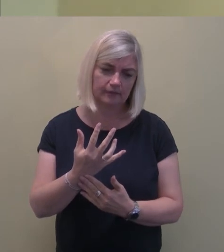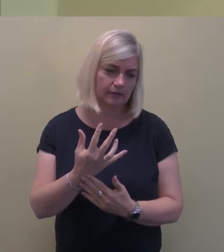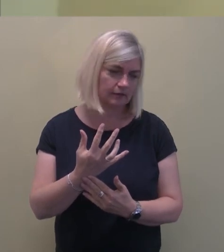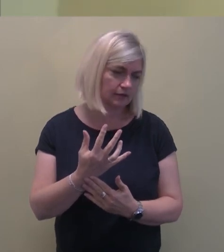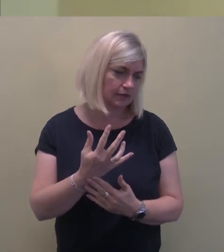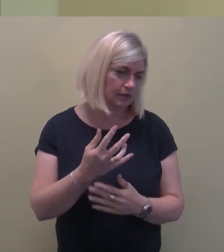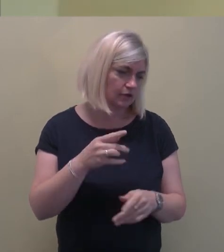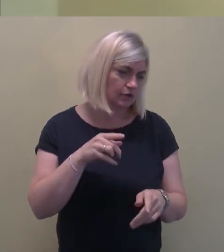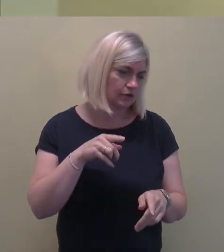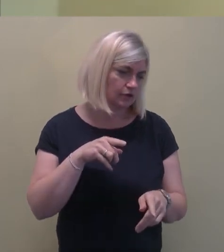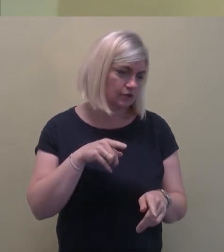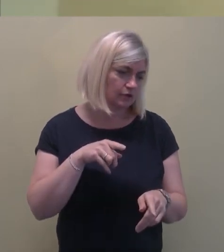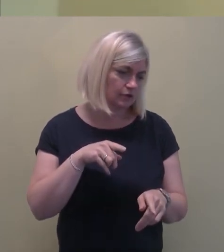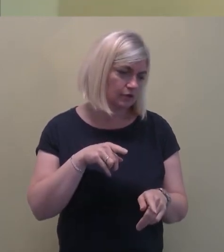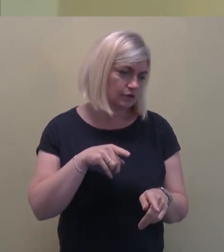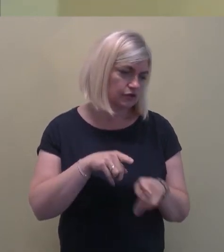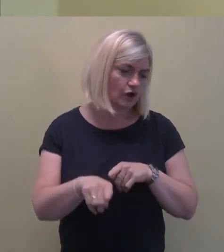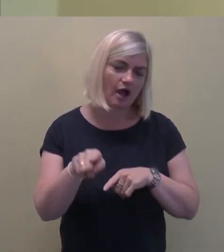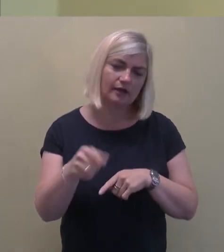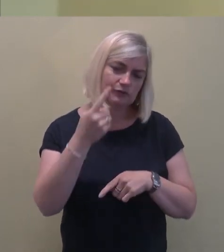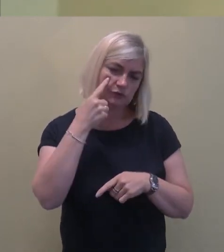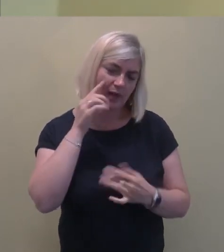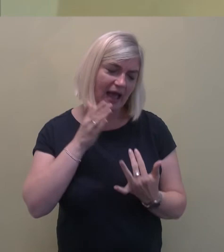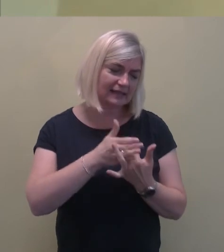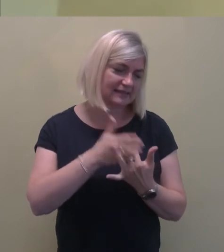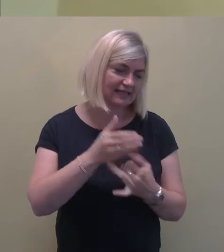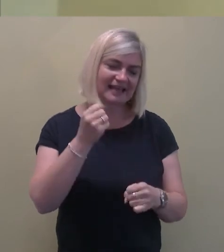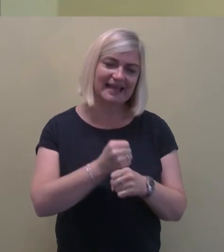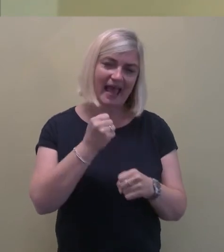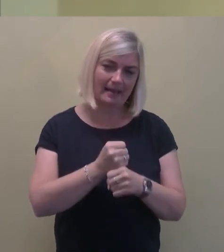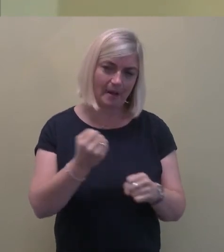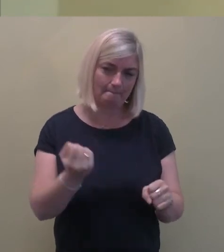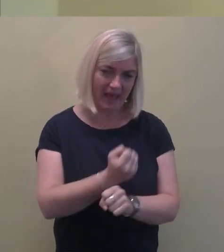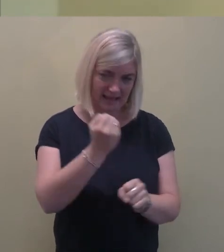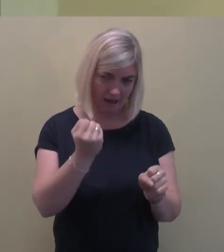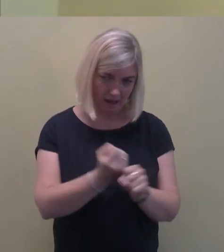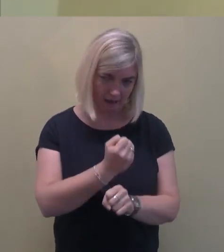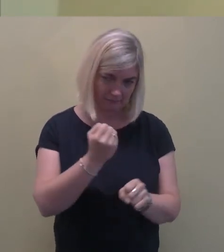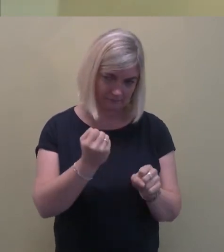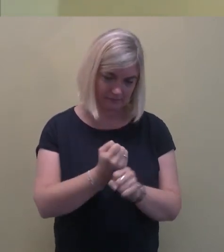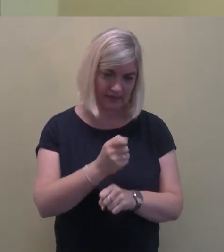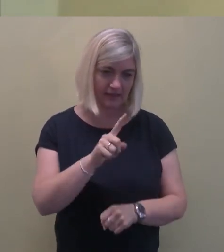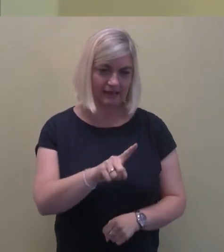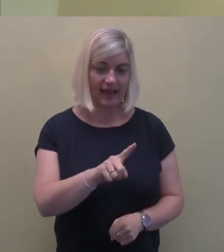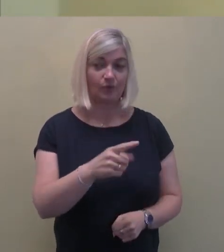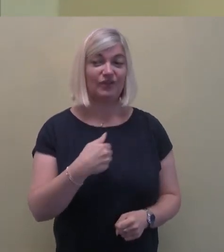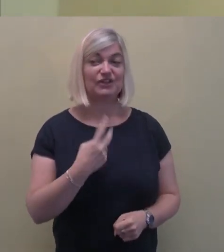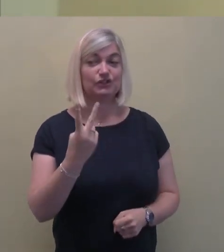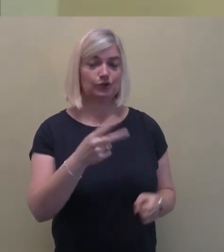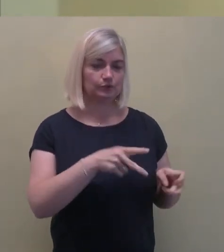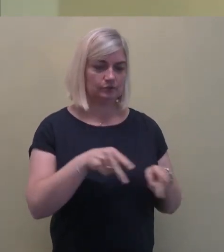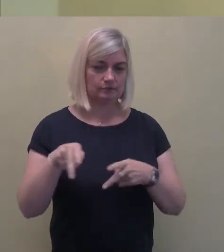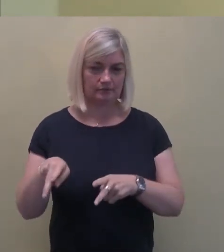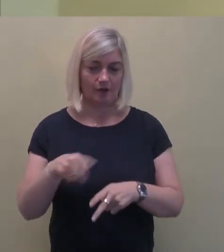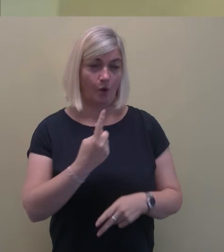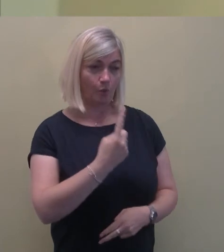games development is, if you can get hold of it, it's a little tricky now, is Game Maker. And you can get a free version called Game Maker Lite.